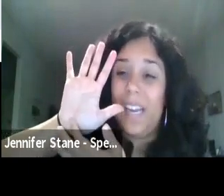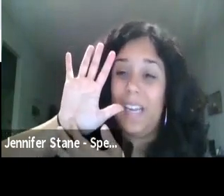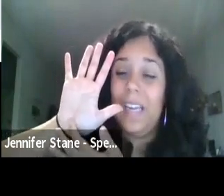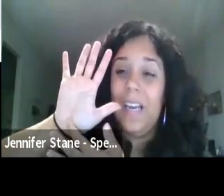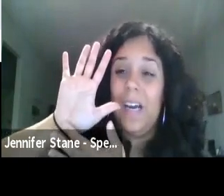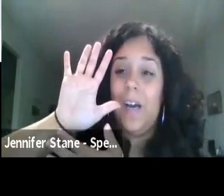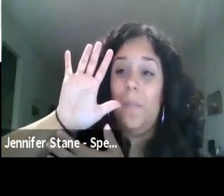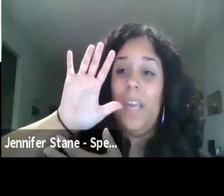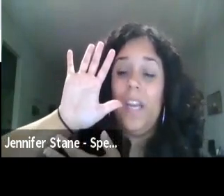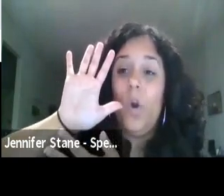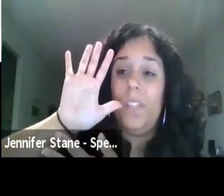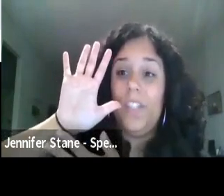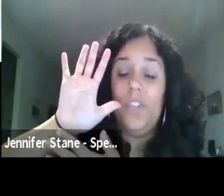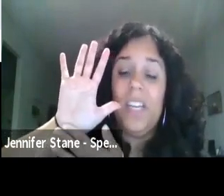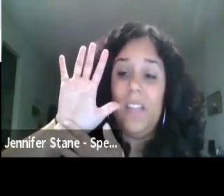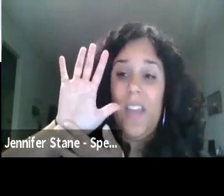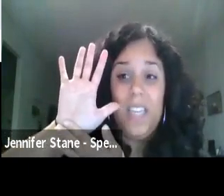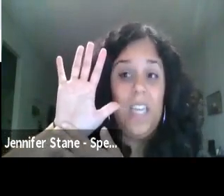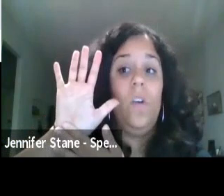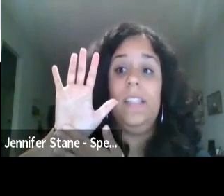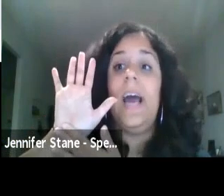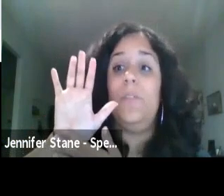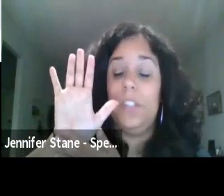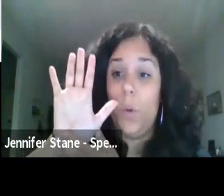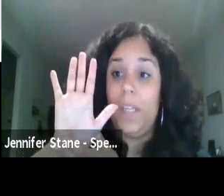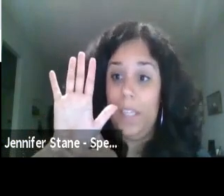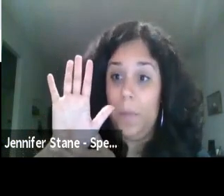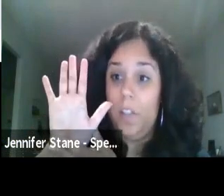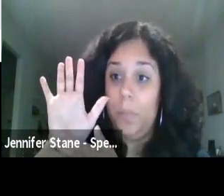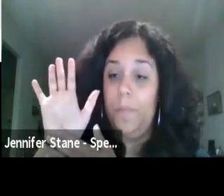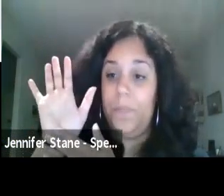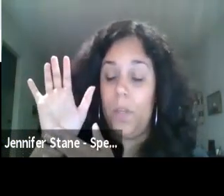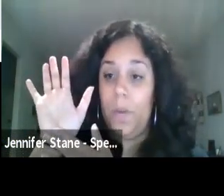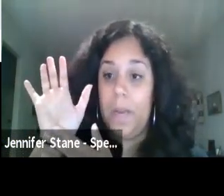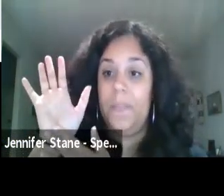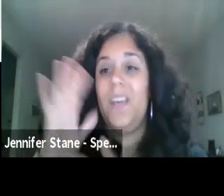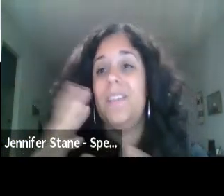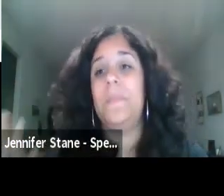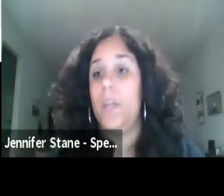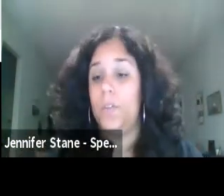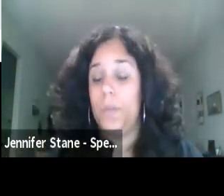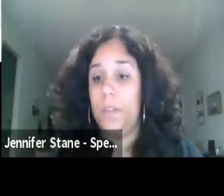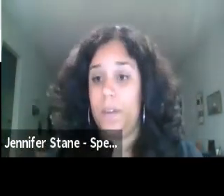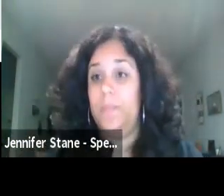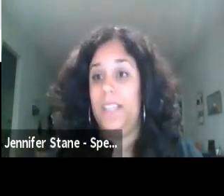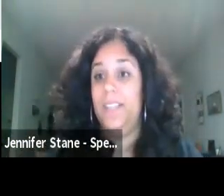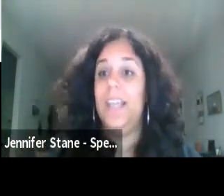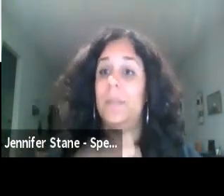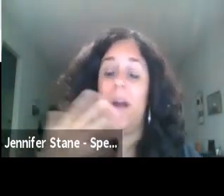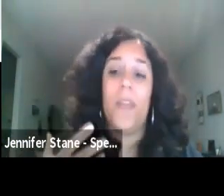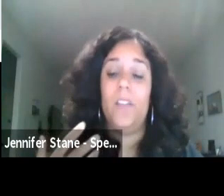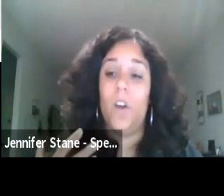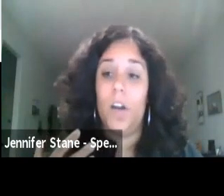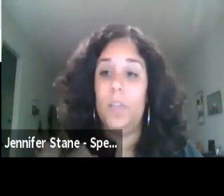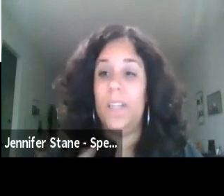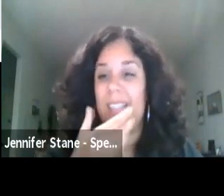the bleeding, in hopes that you could get that to heal as absolutely quickly as possible, right? Same thing goes with gum disease. It's